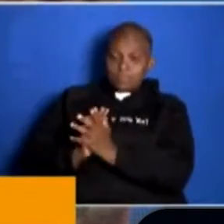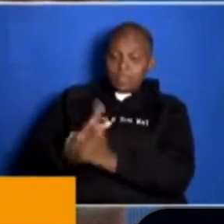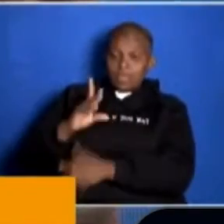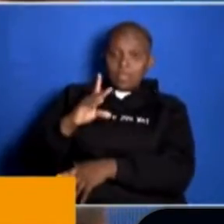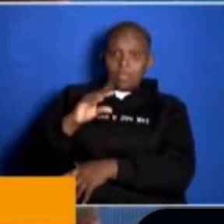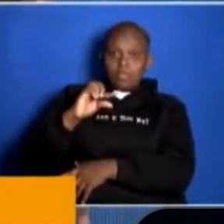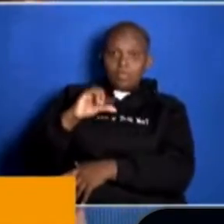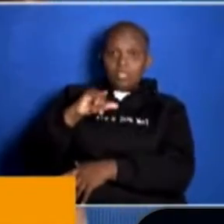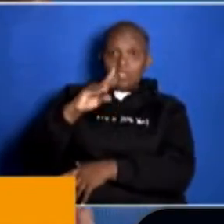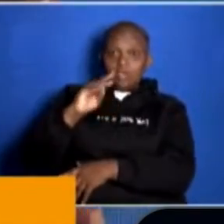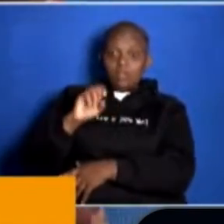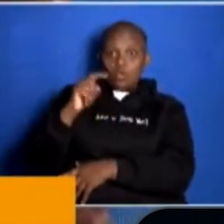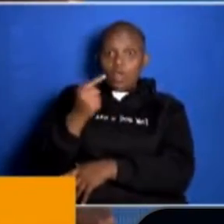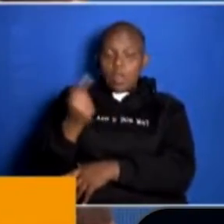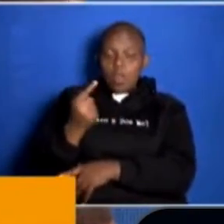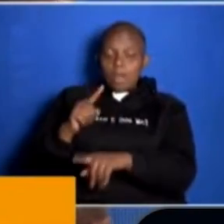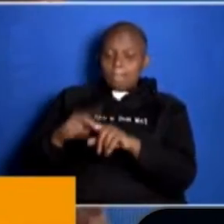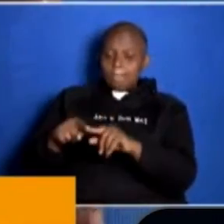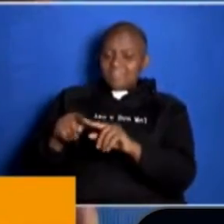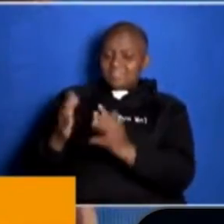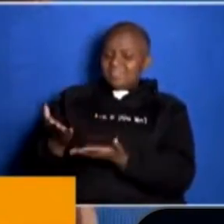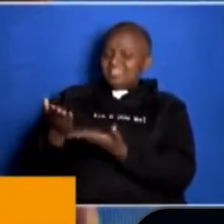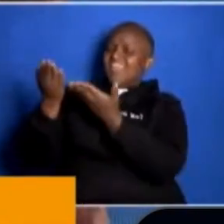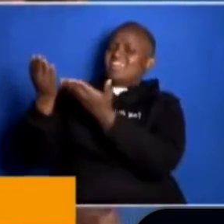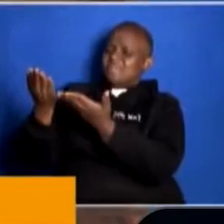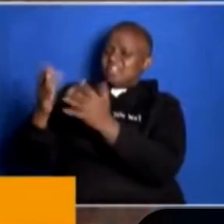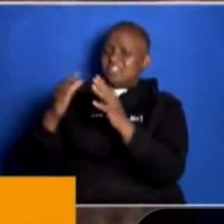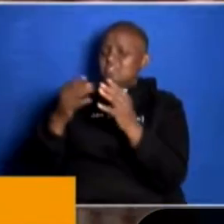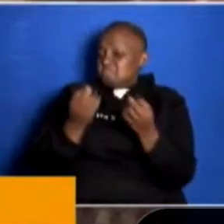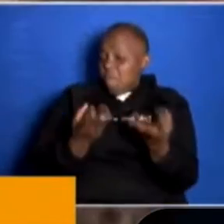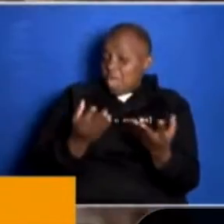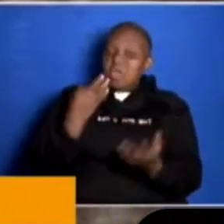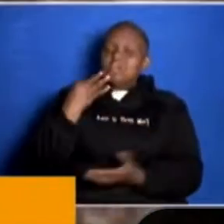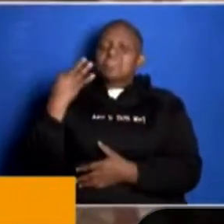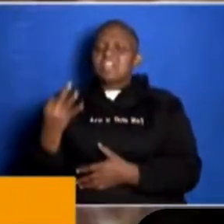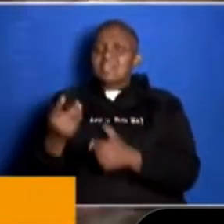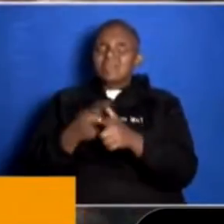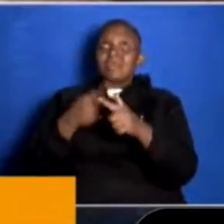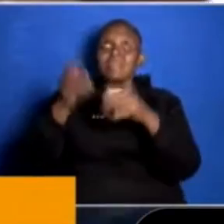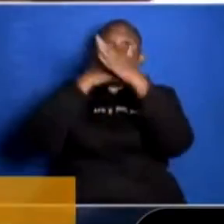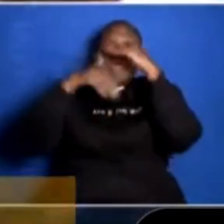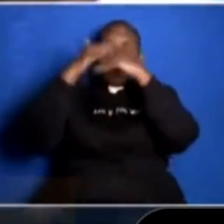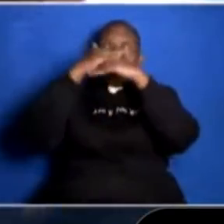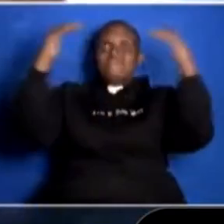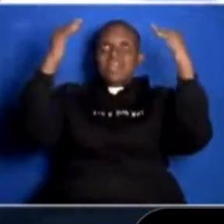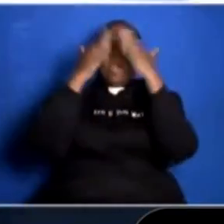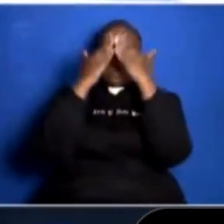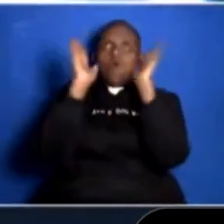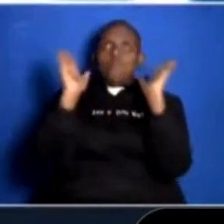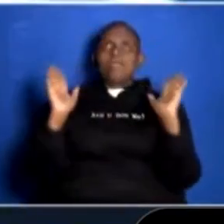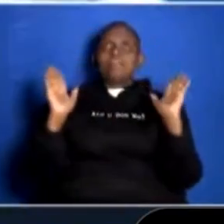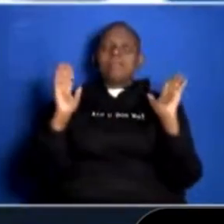alone, but the sacrifice was 300. Then heaven opened.